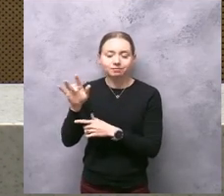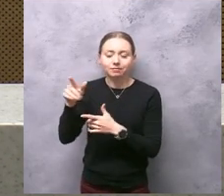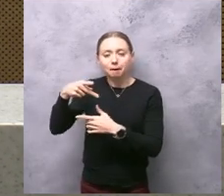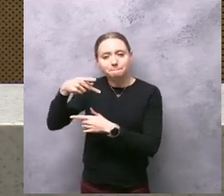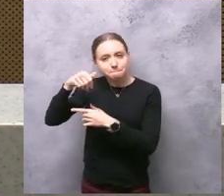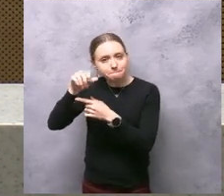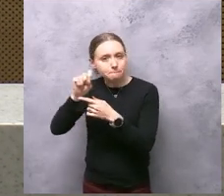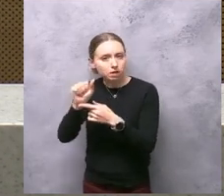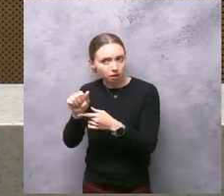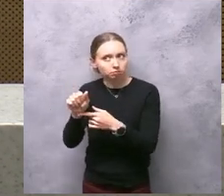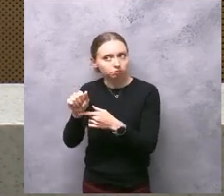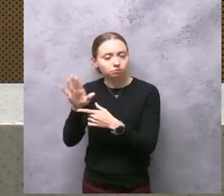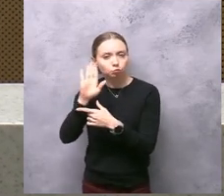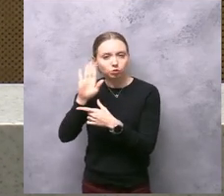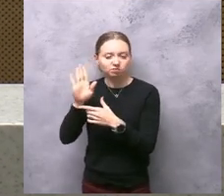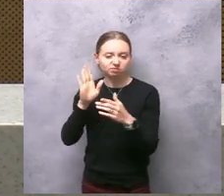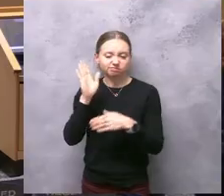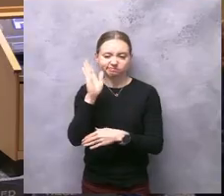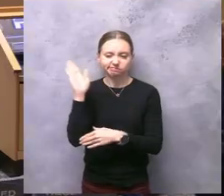speakers.